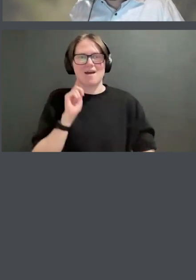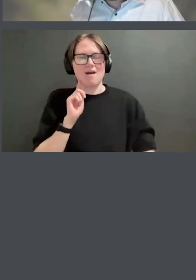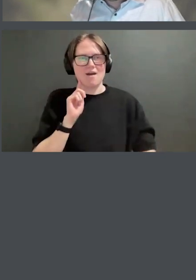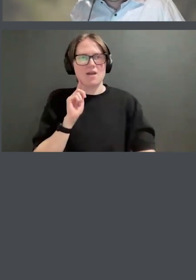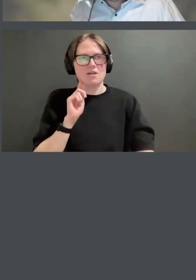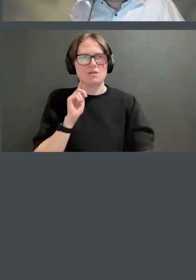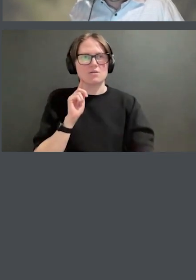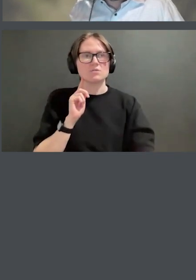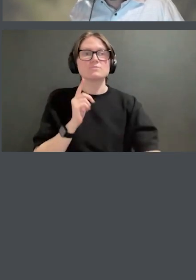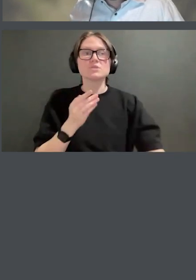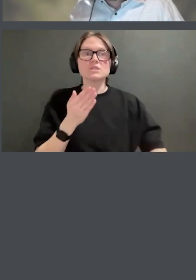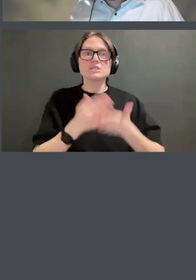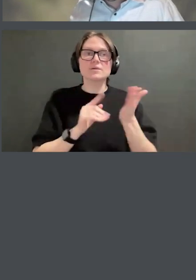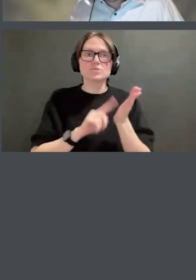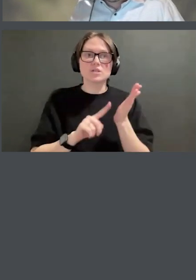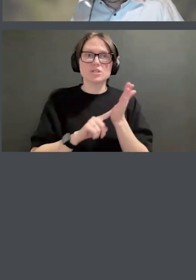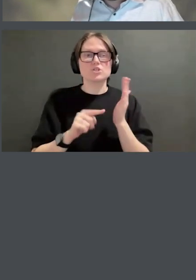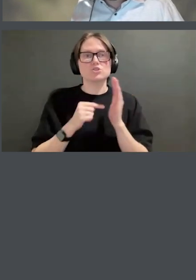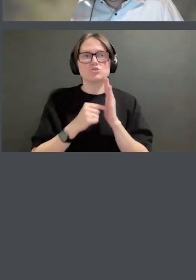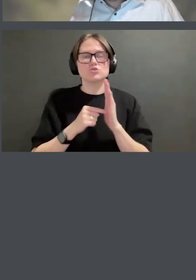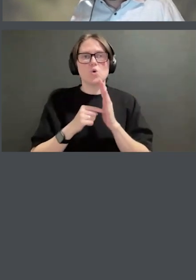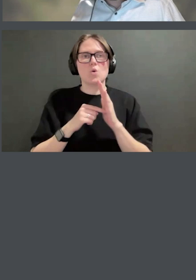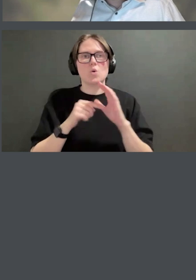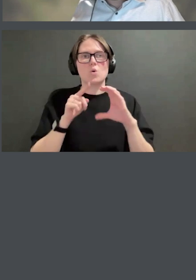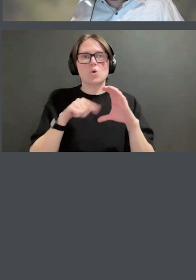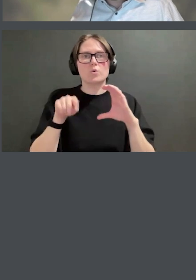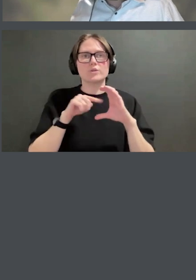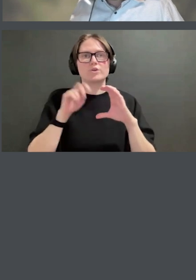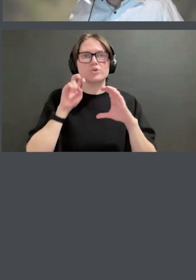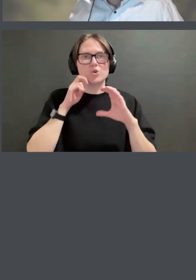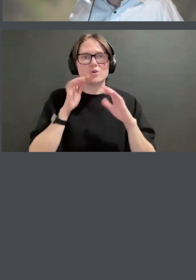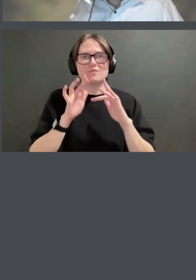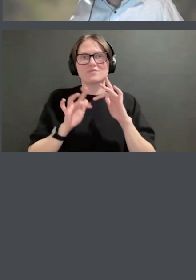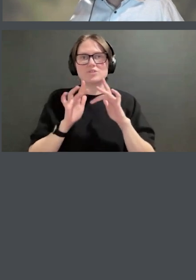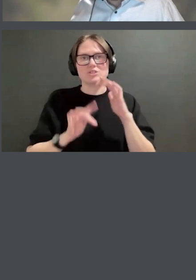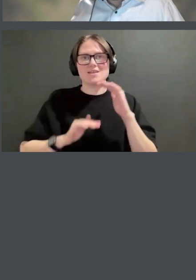cochlear nerve deficiency in up to like 30 to 40% of children with